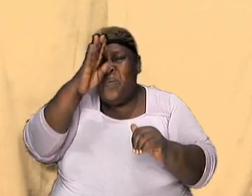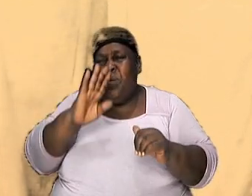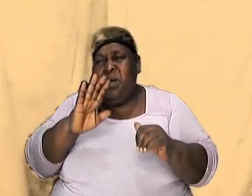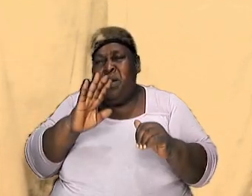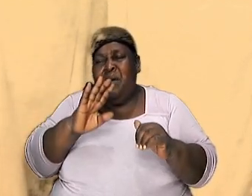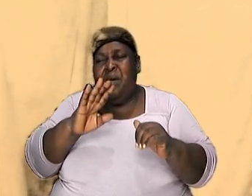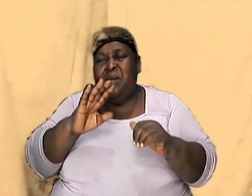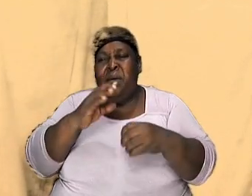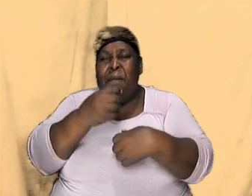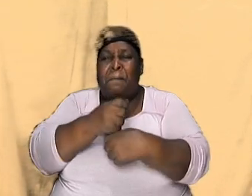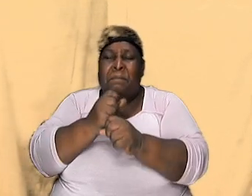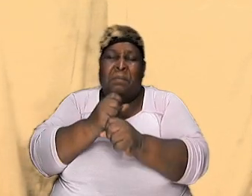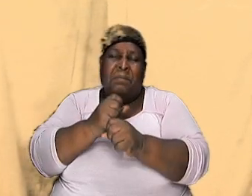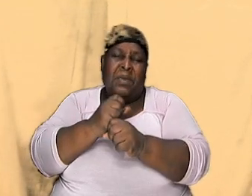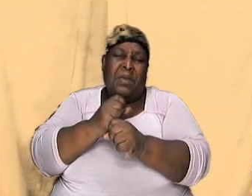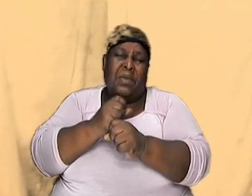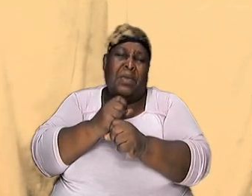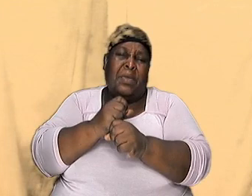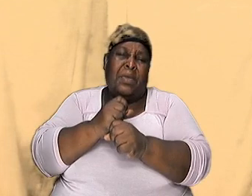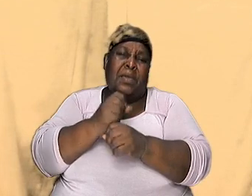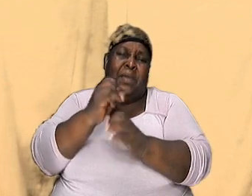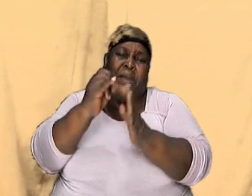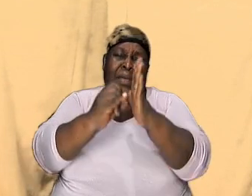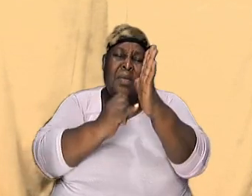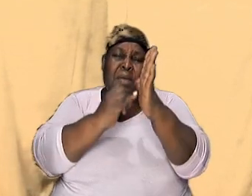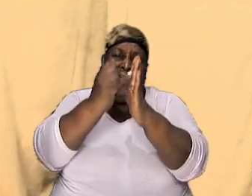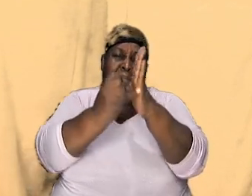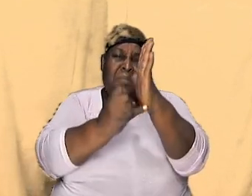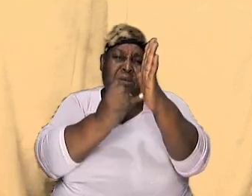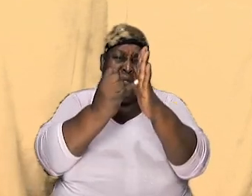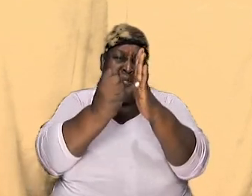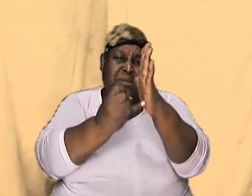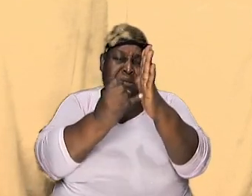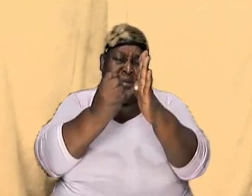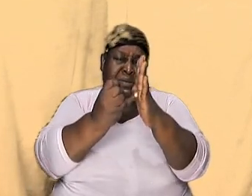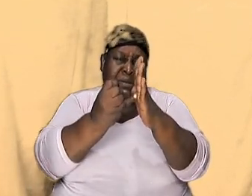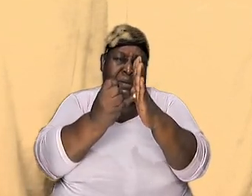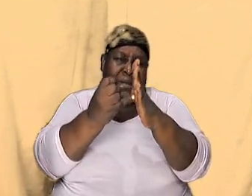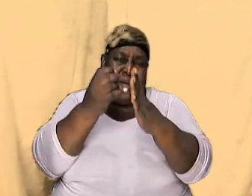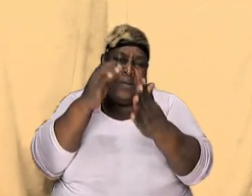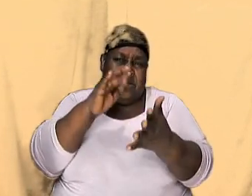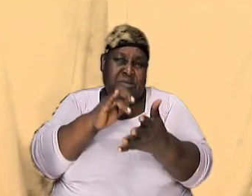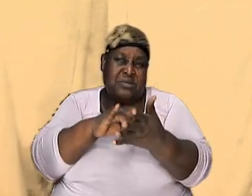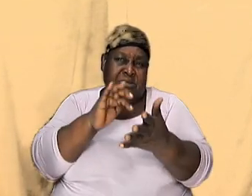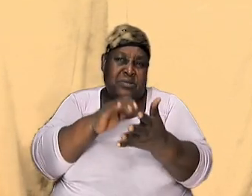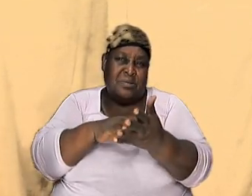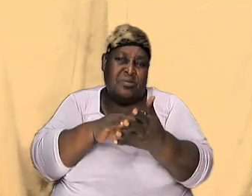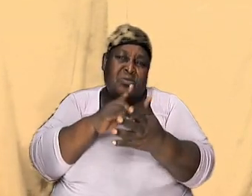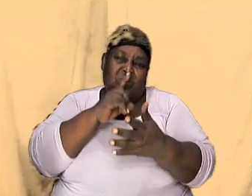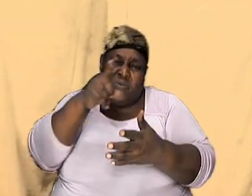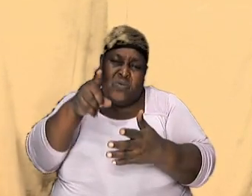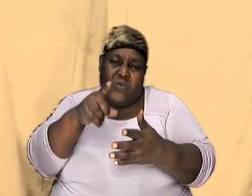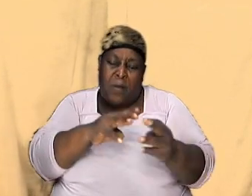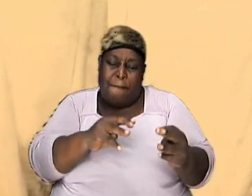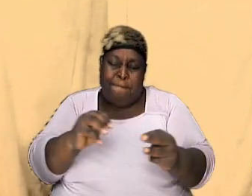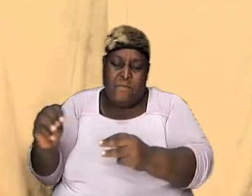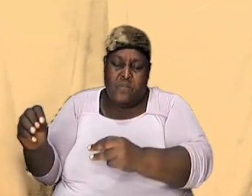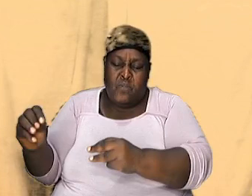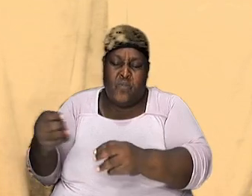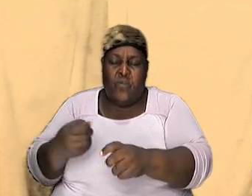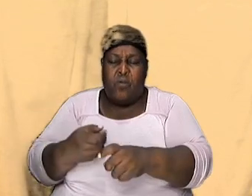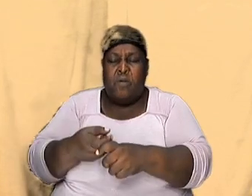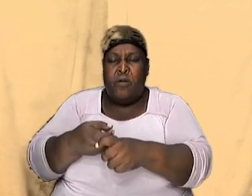a pattern for us to get into his presence. We looked at the fact that we can move from the brazen